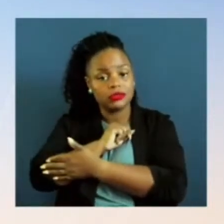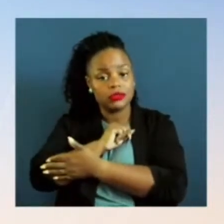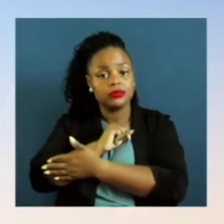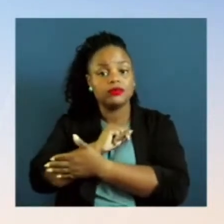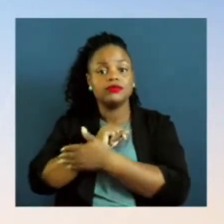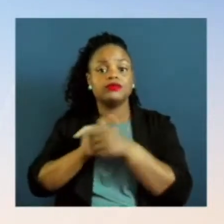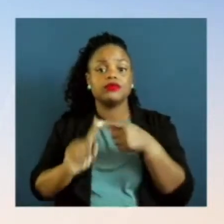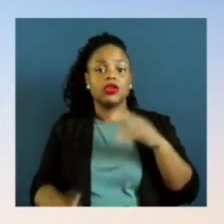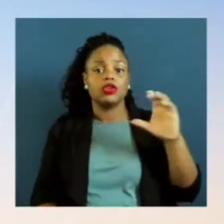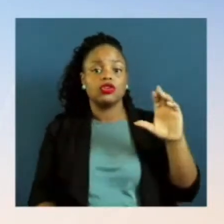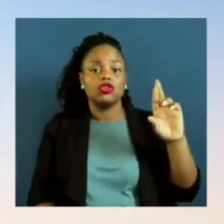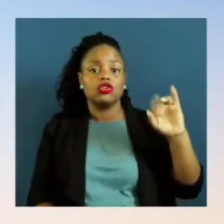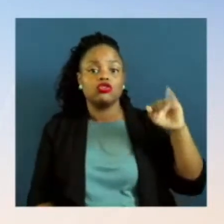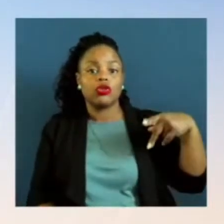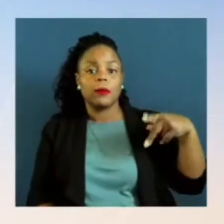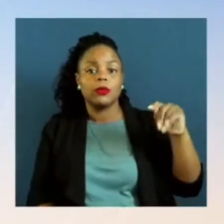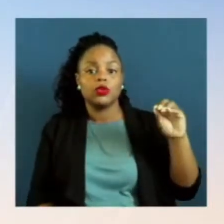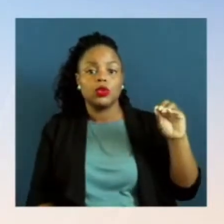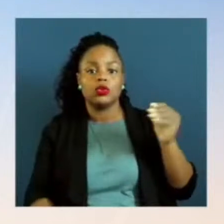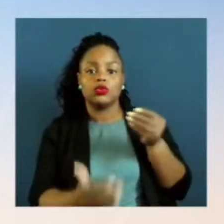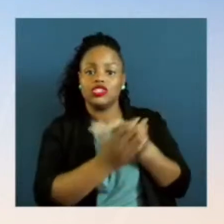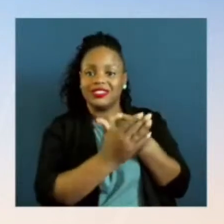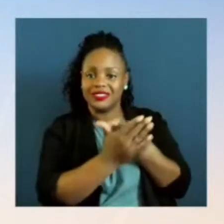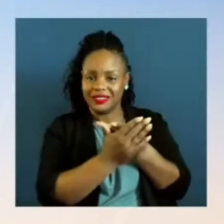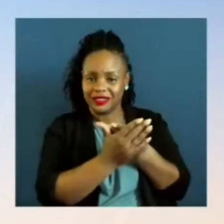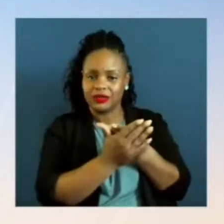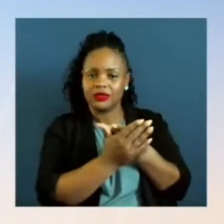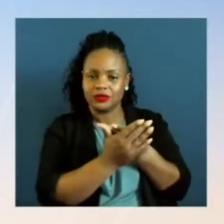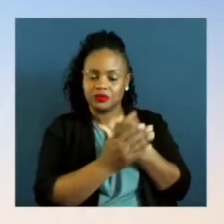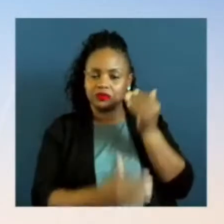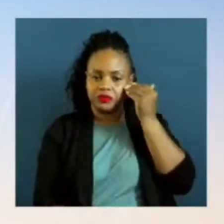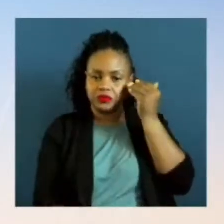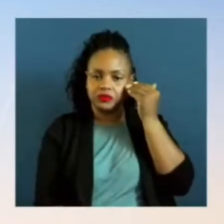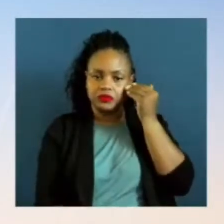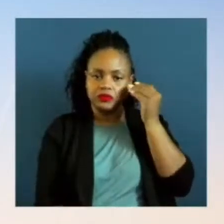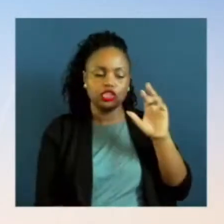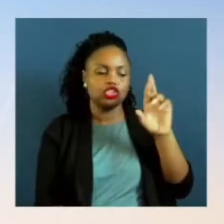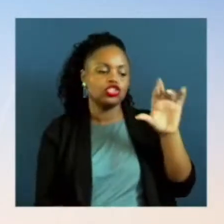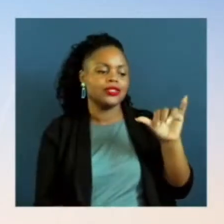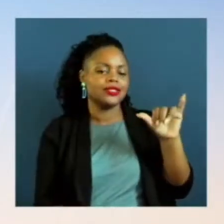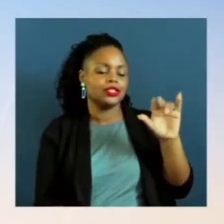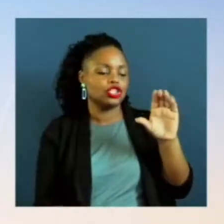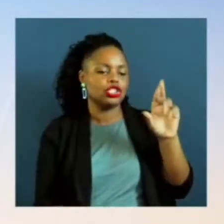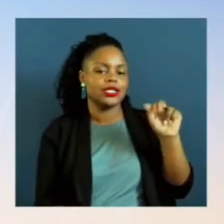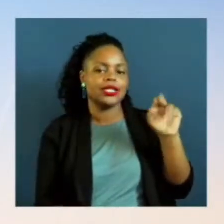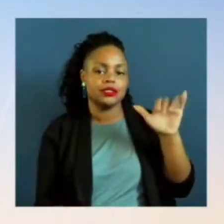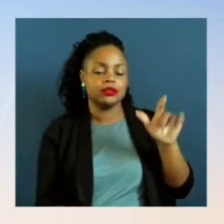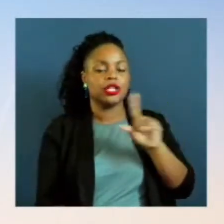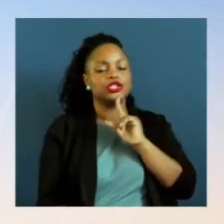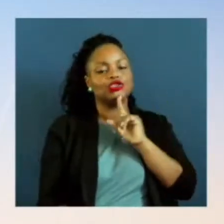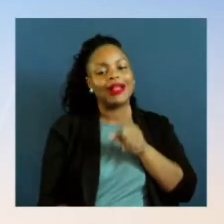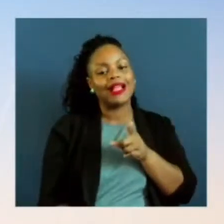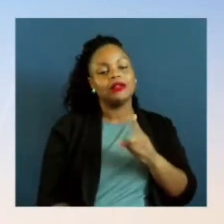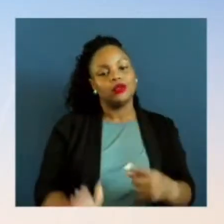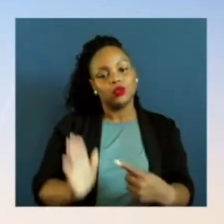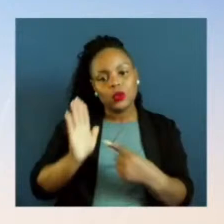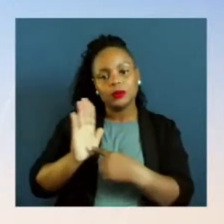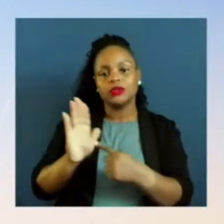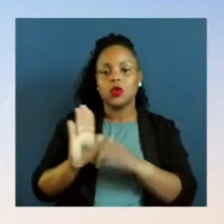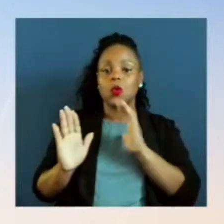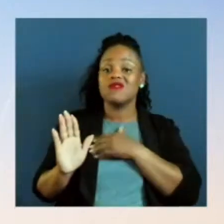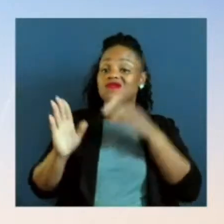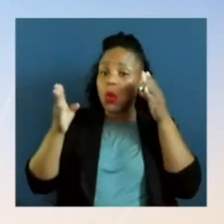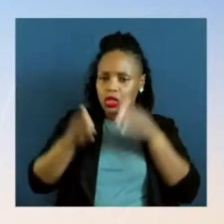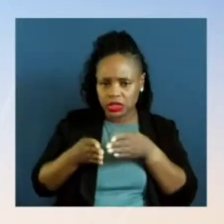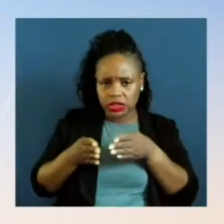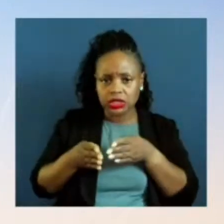disrupting ransomware networks around the world. So this really represents the focus we're putting on this issue and the need and the